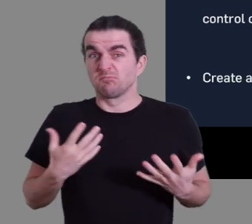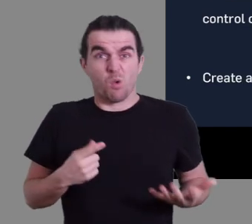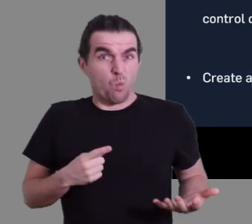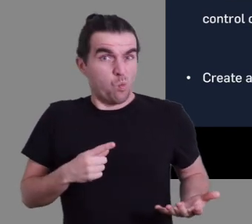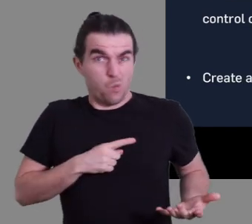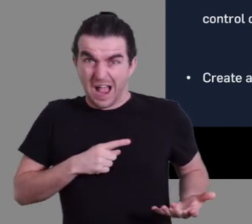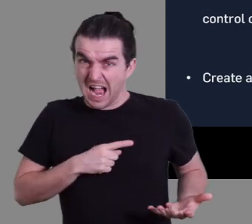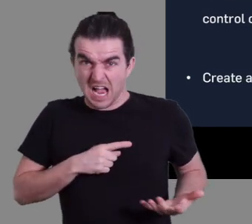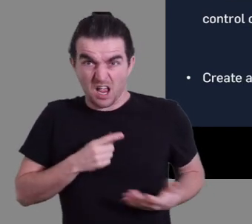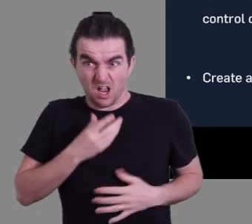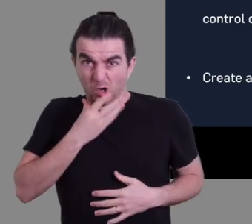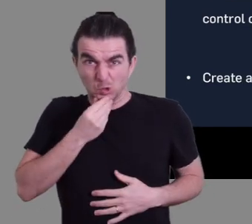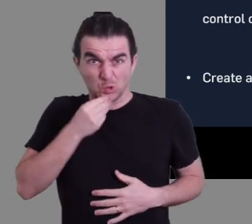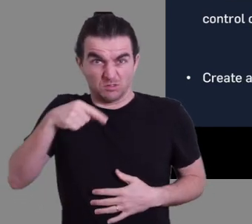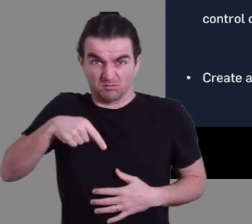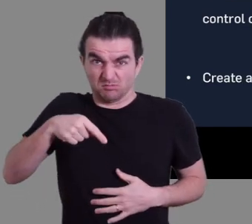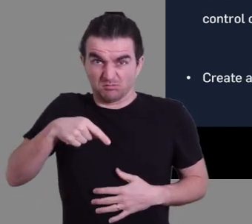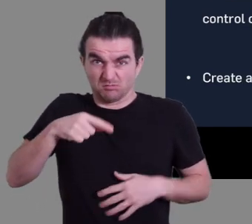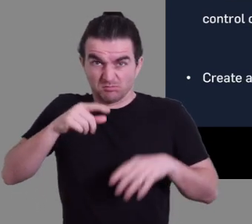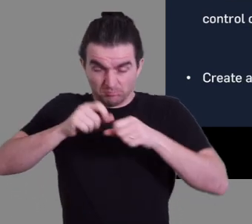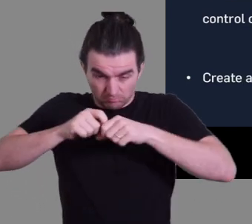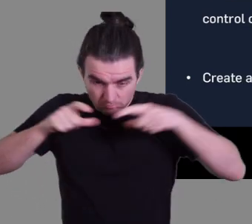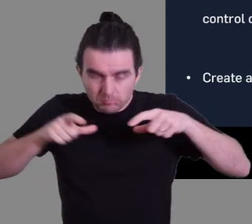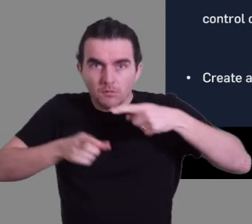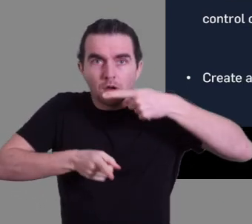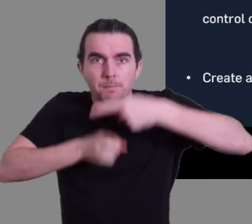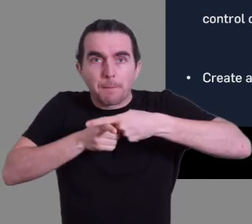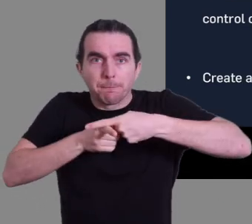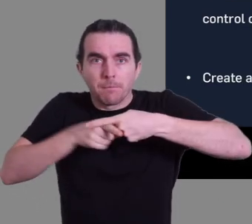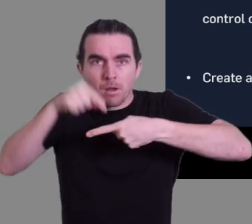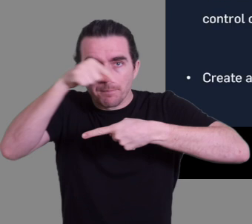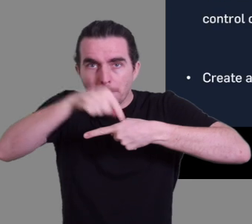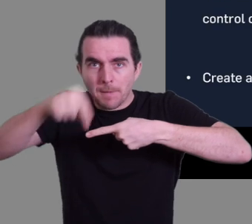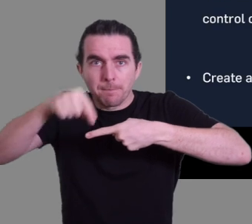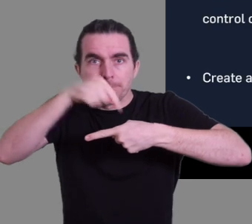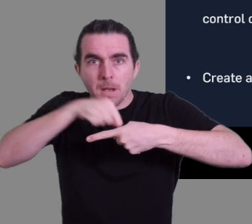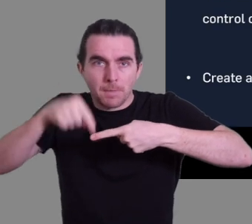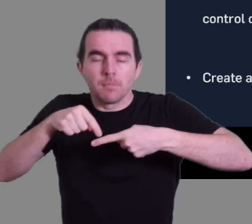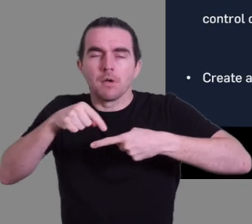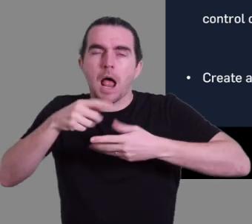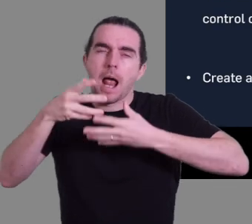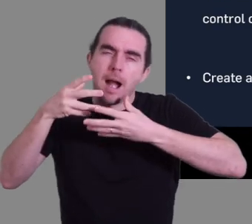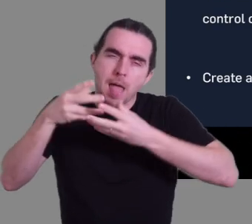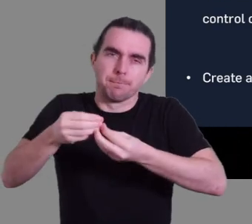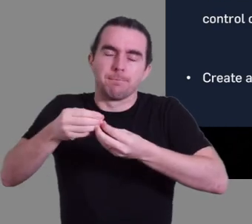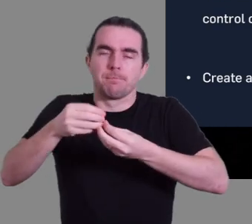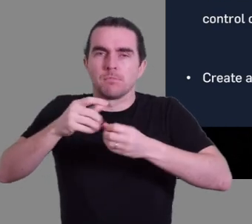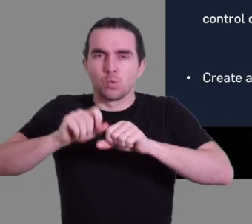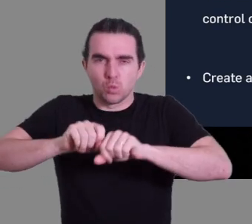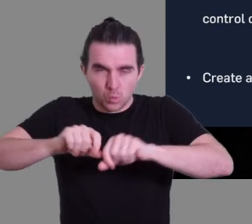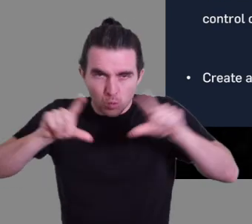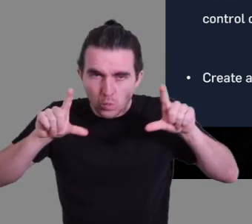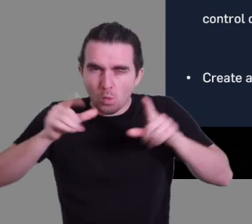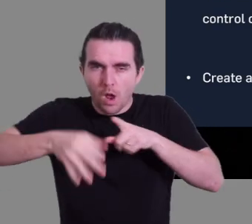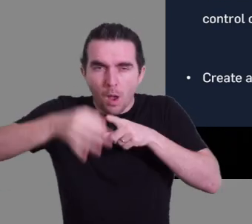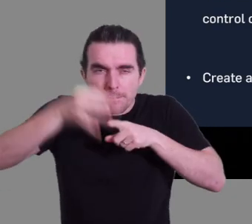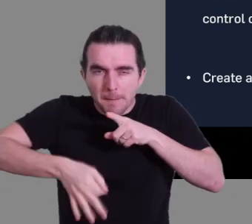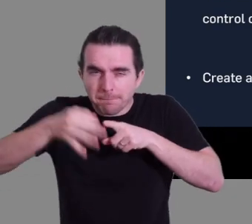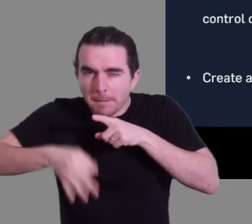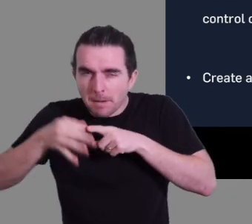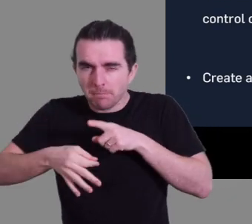The reason we use the Quadrant is that it can help you really zoom in very closely to see the